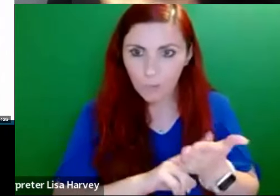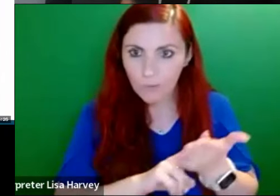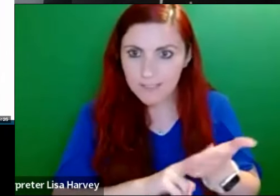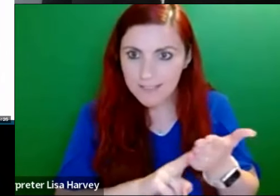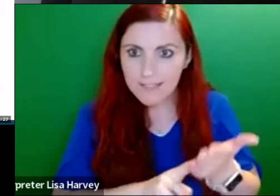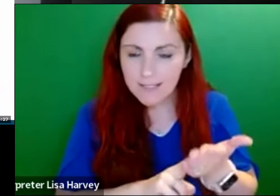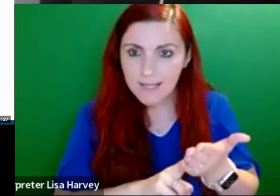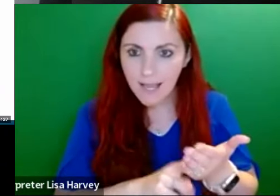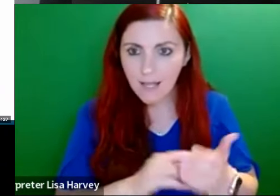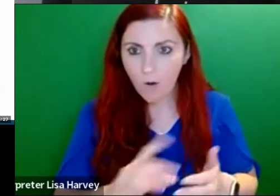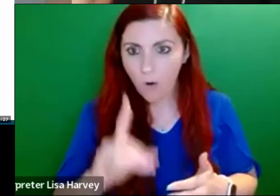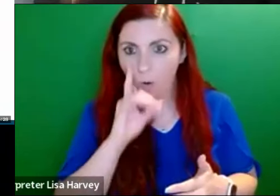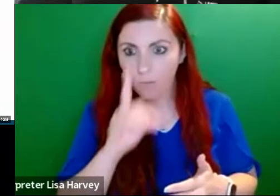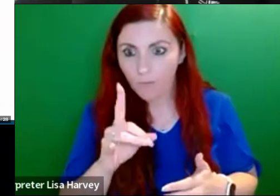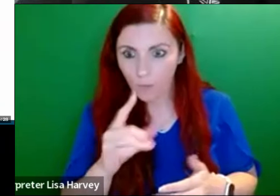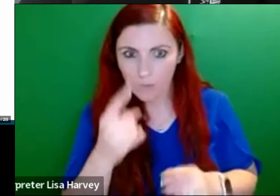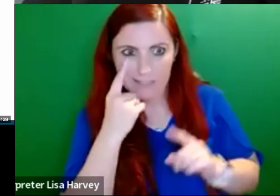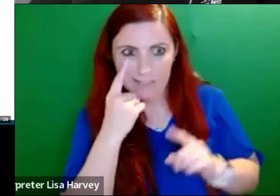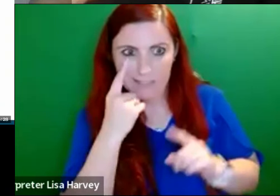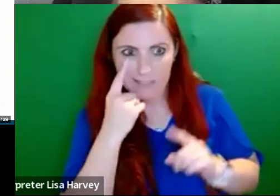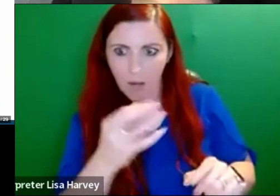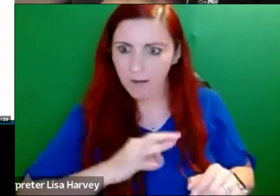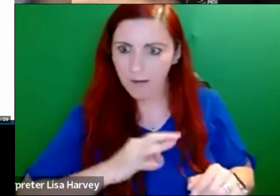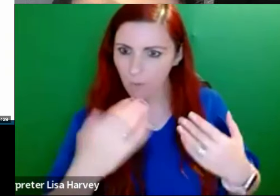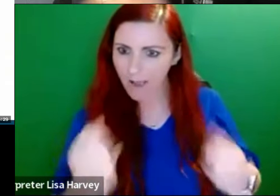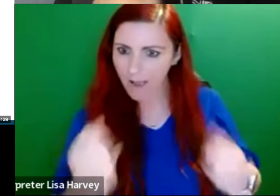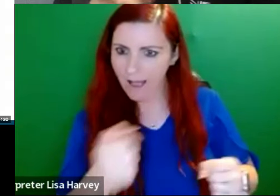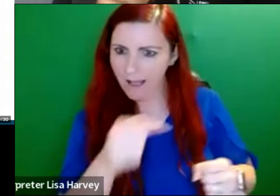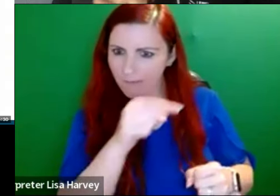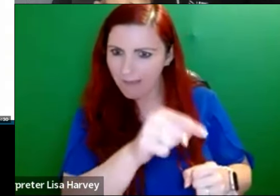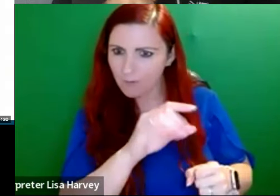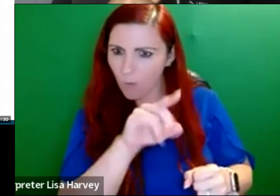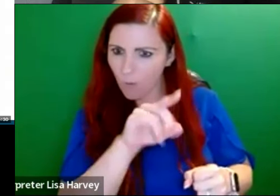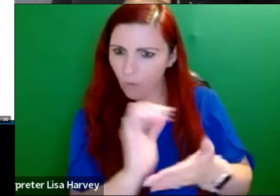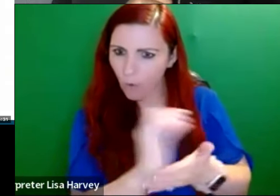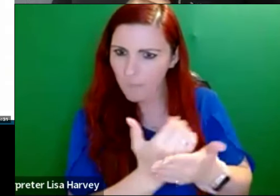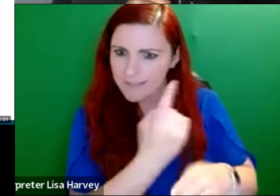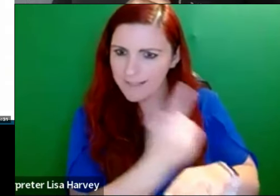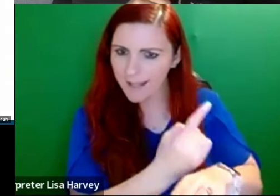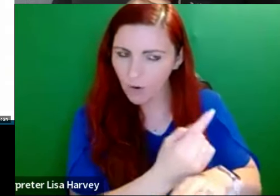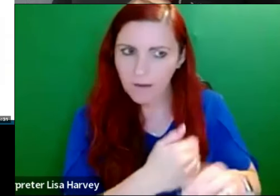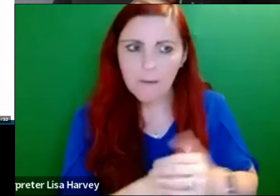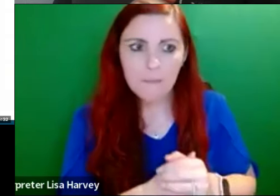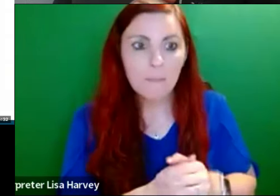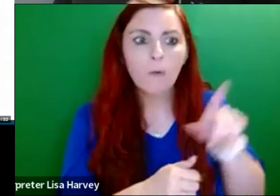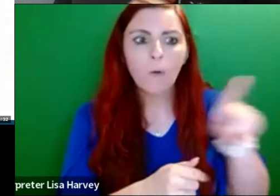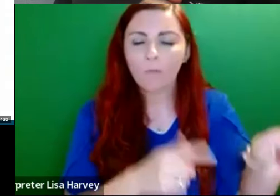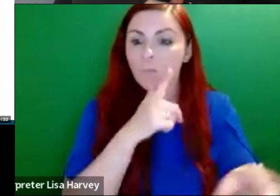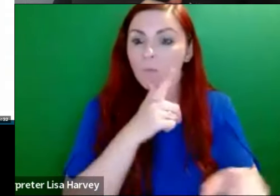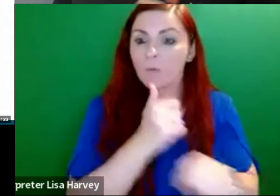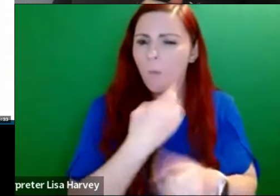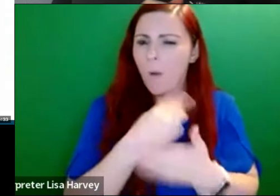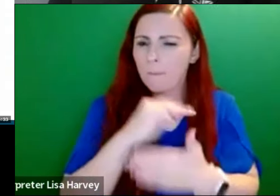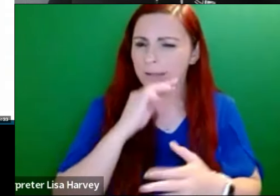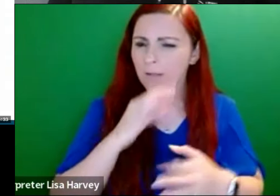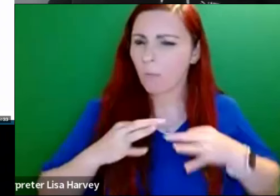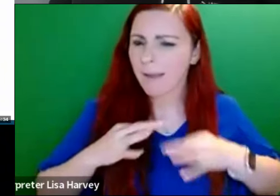And I hope to show you how useful it is. So maybe we start off by looking at what a grammatical class actually